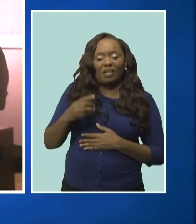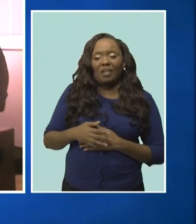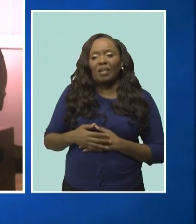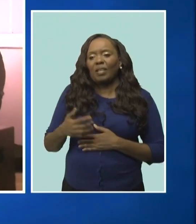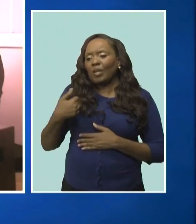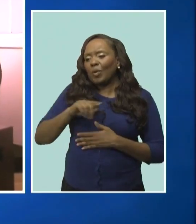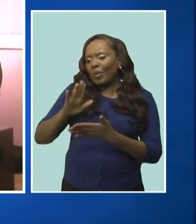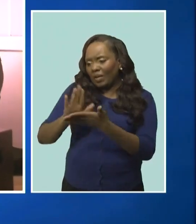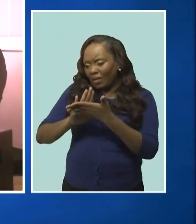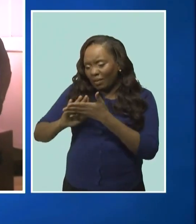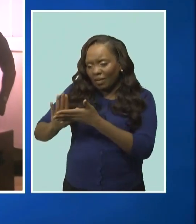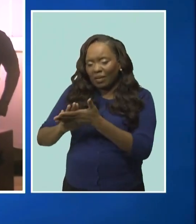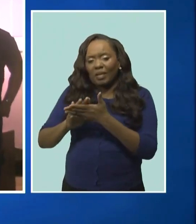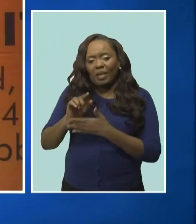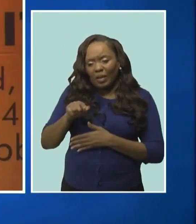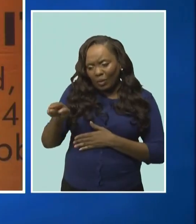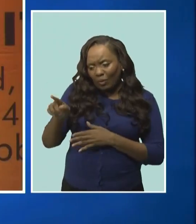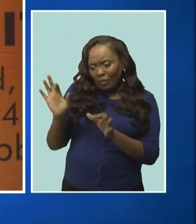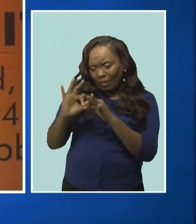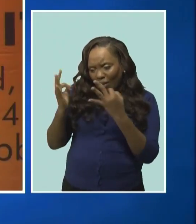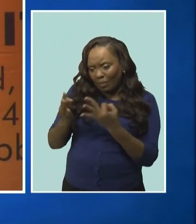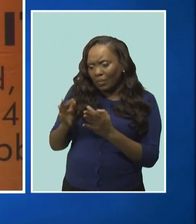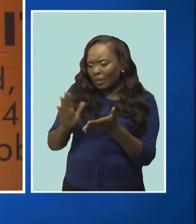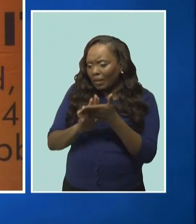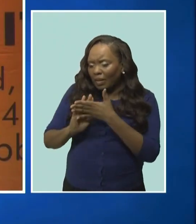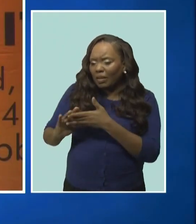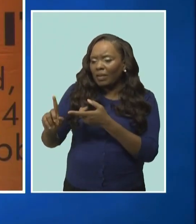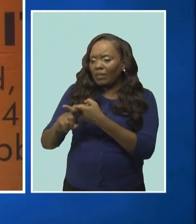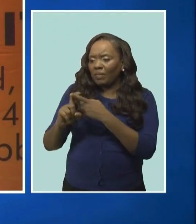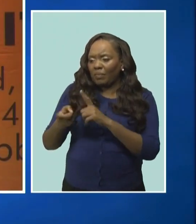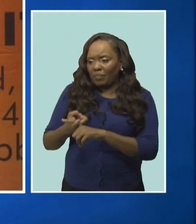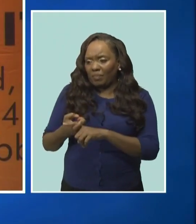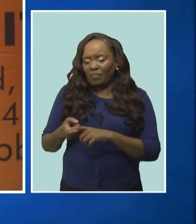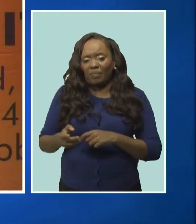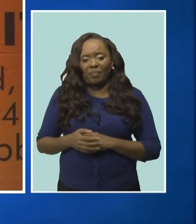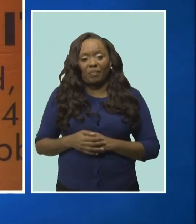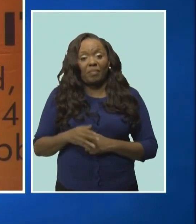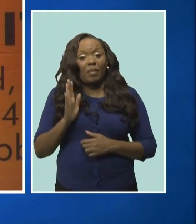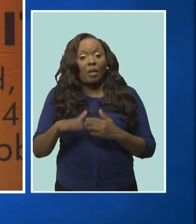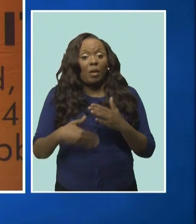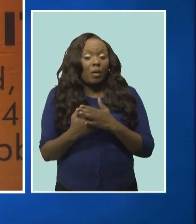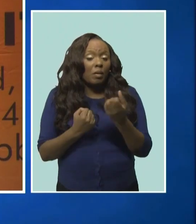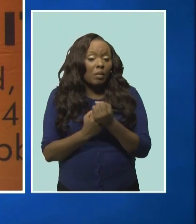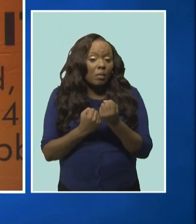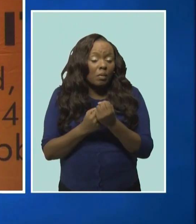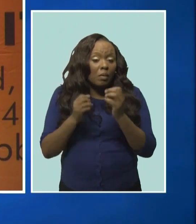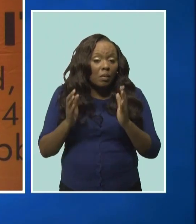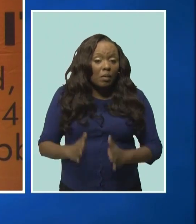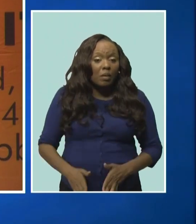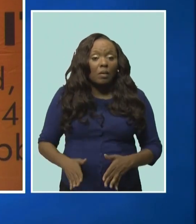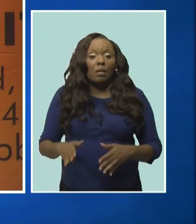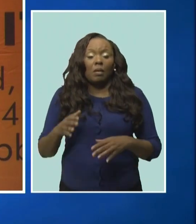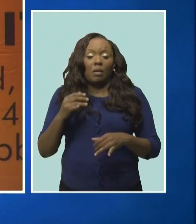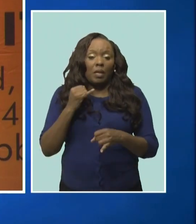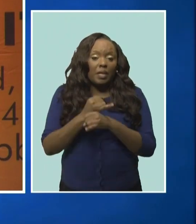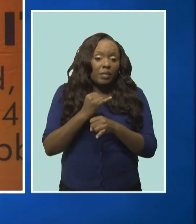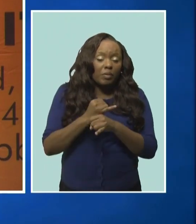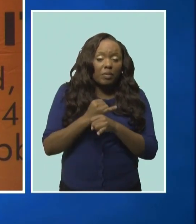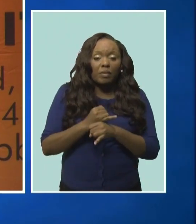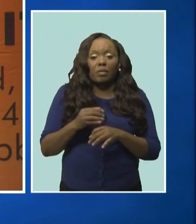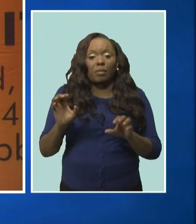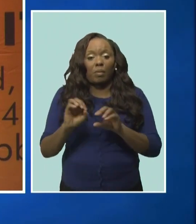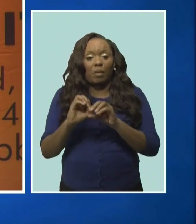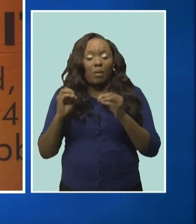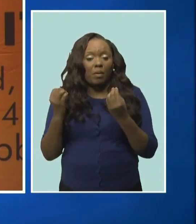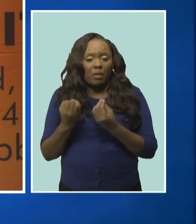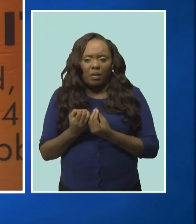applaud you. To the sponsors, individuals, and organizations, you are welcome and appreciated for